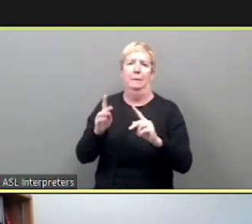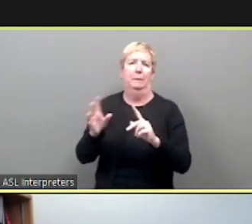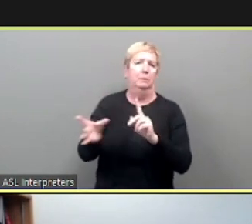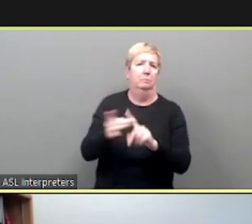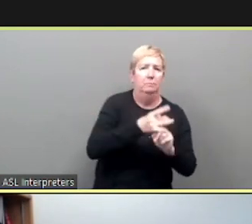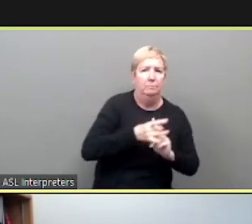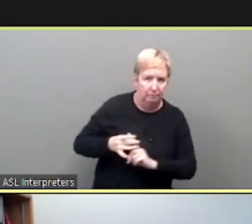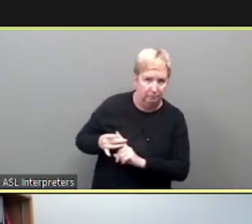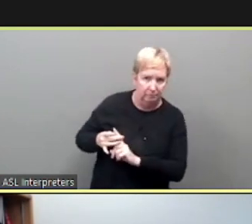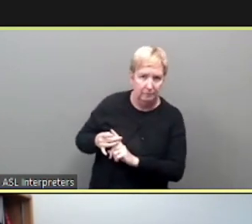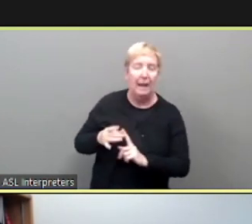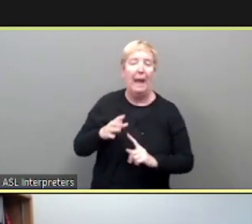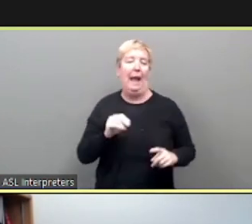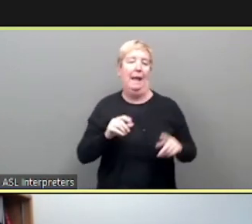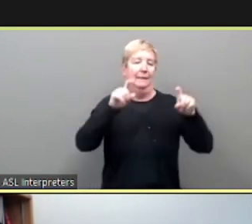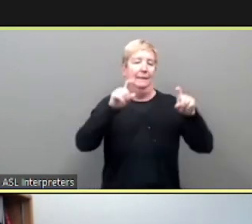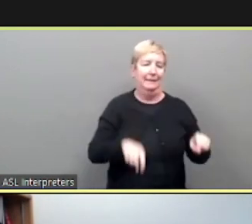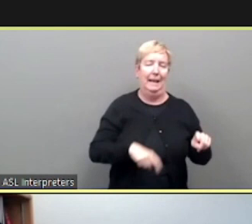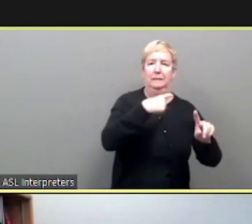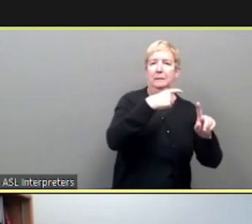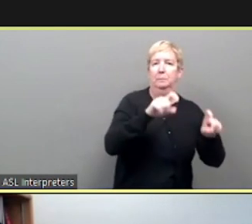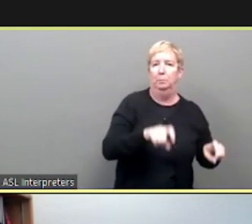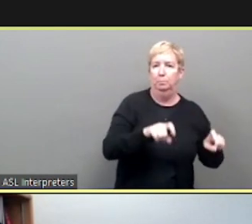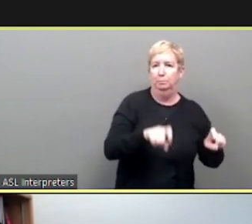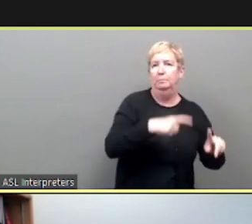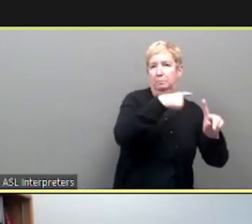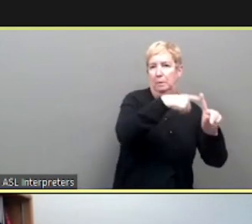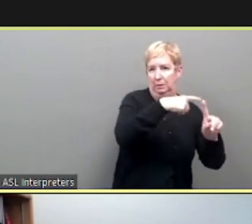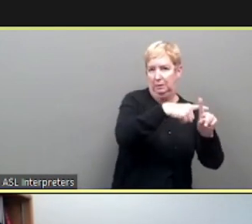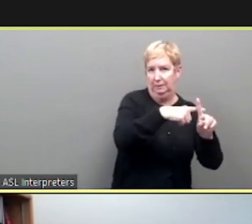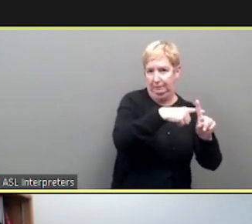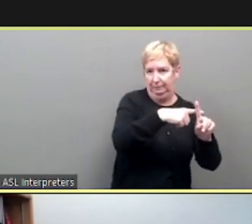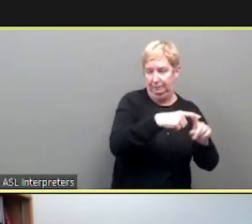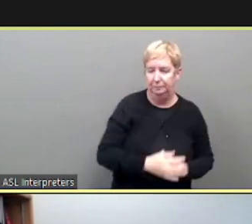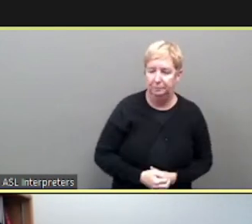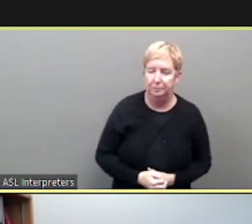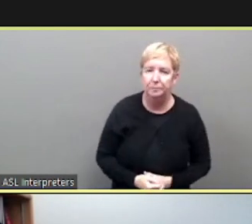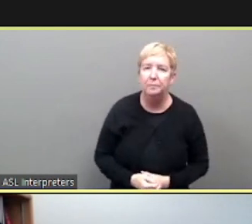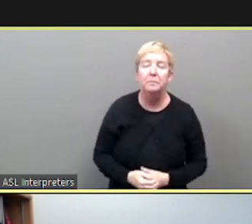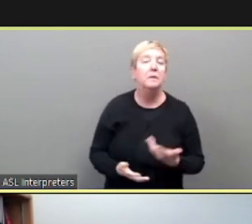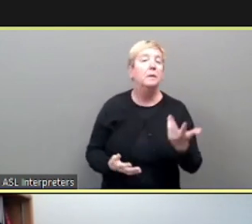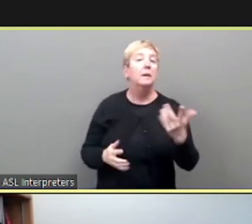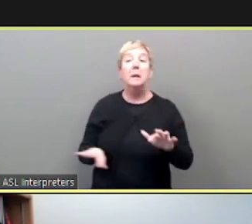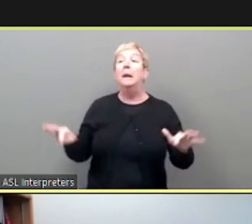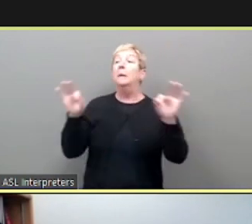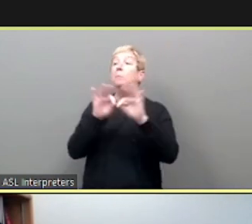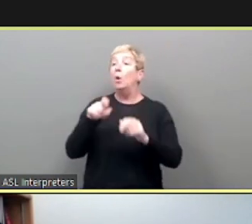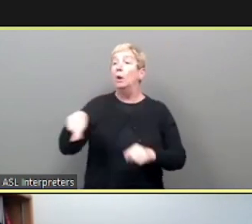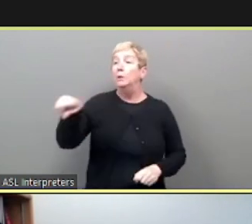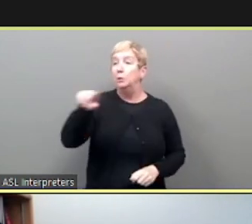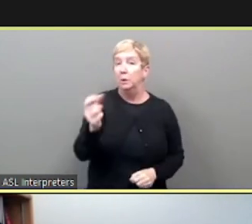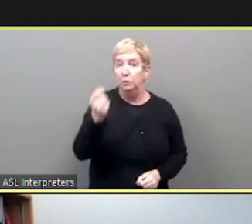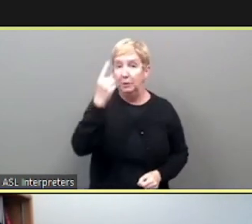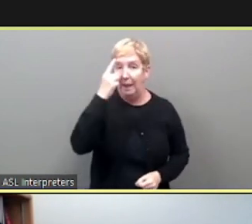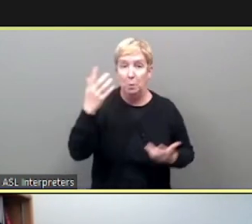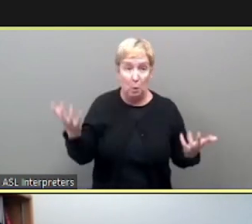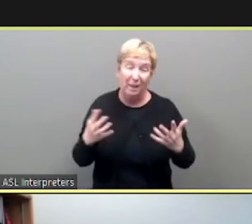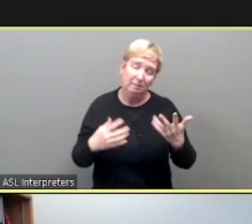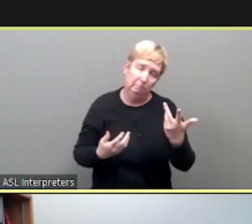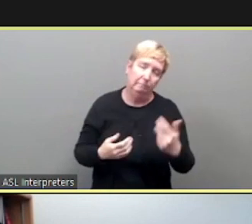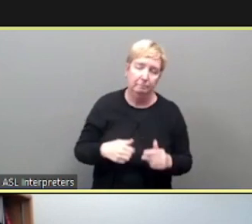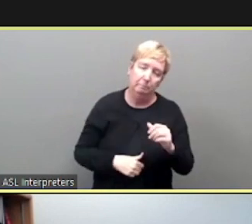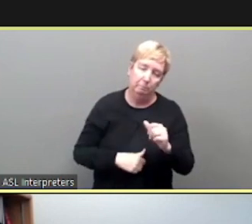test percent positivity. I think the take-home message here is that most of the state is depicted in